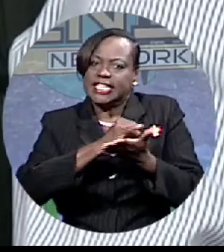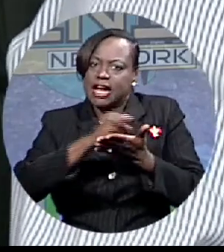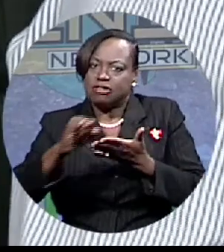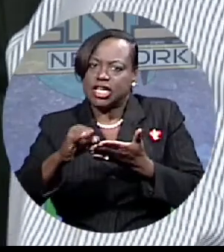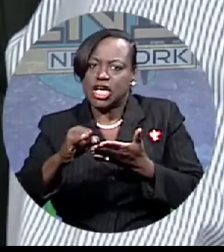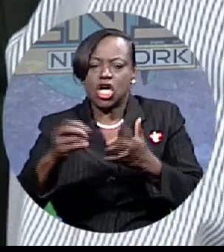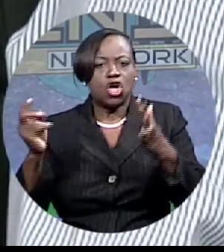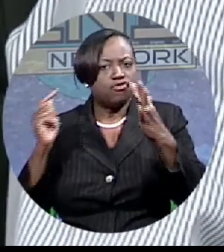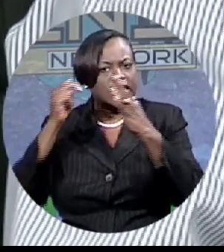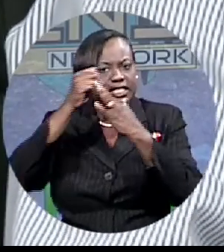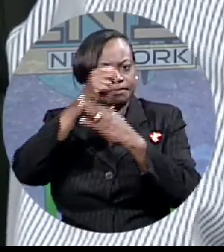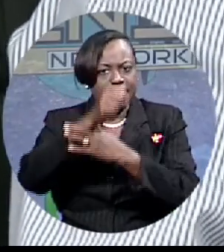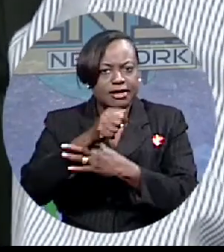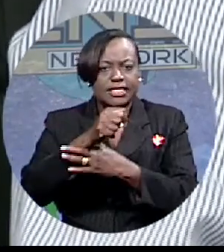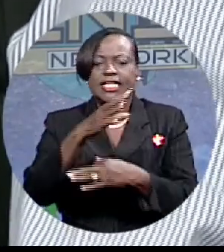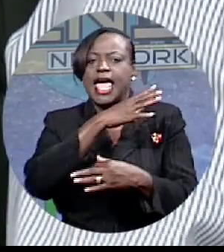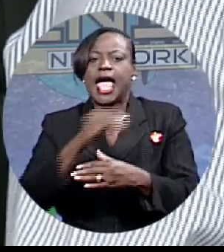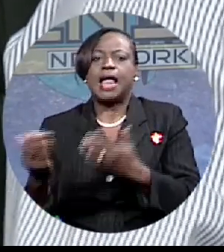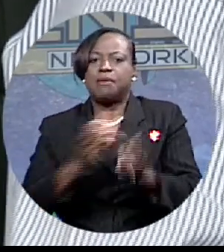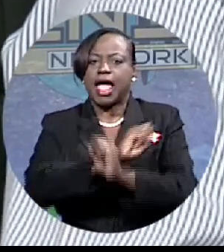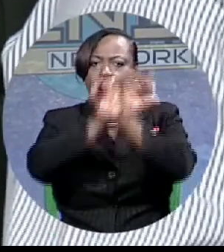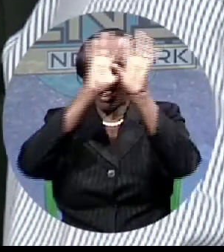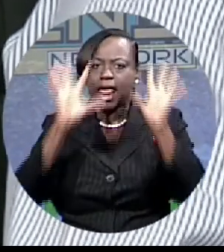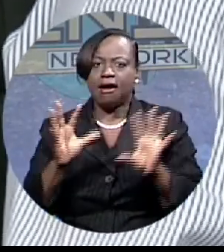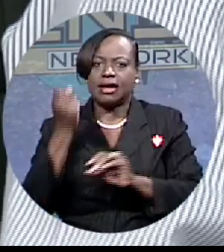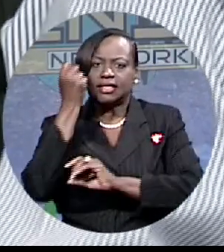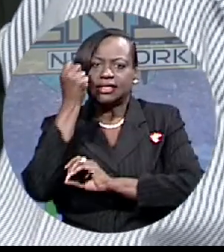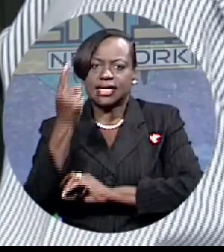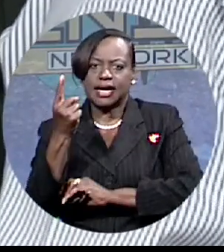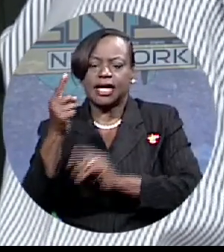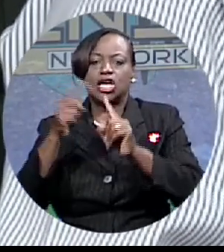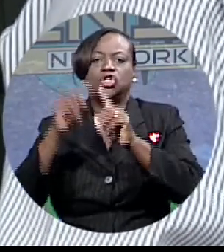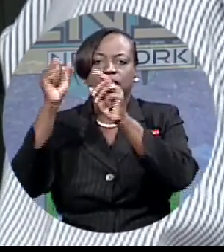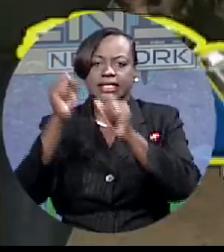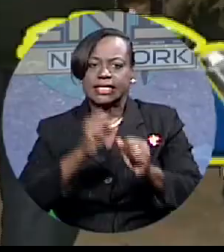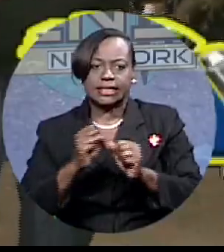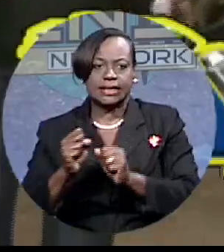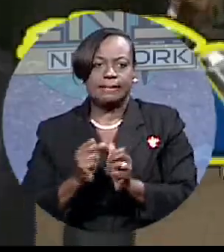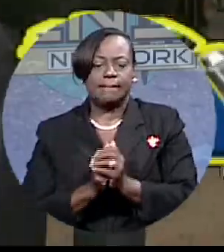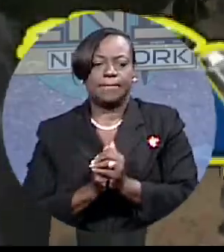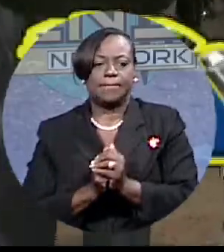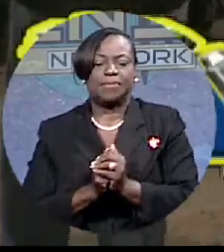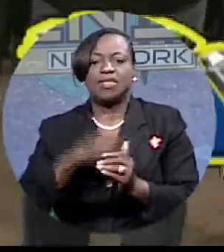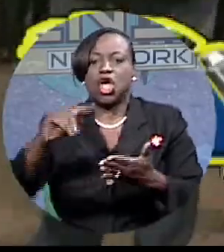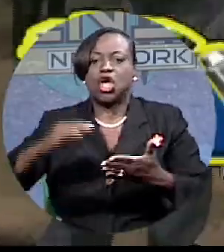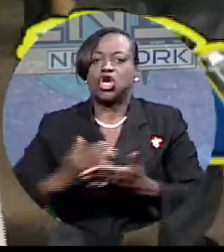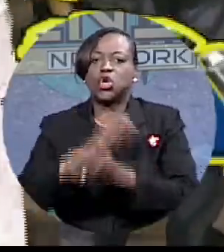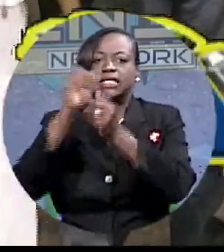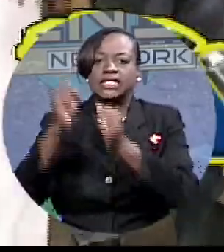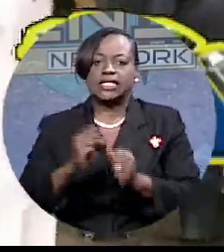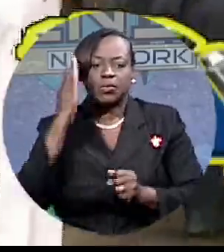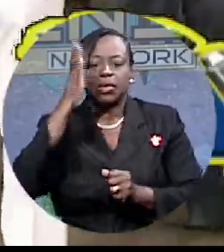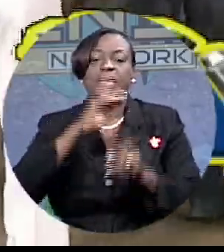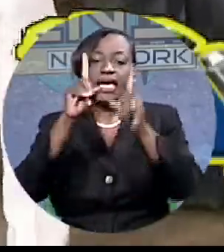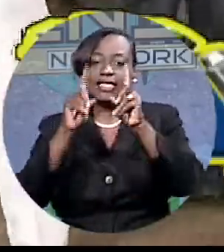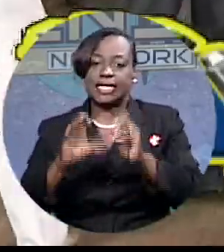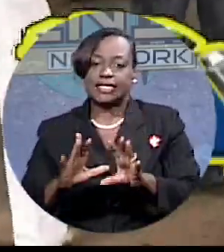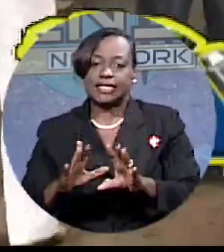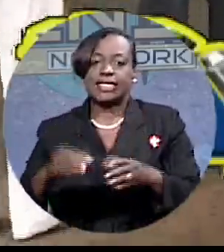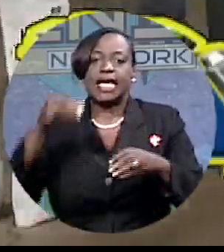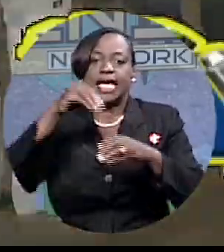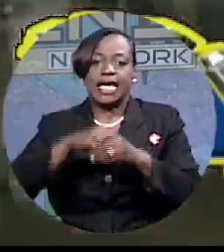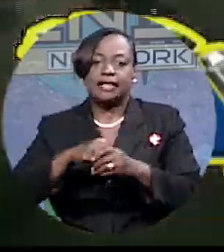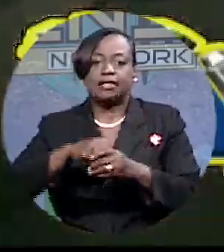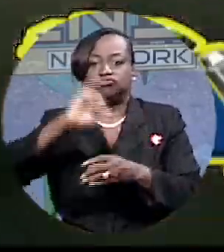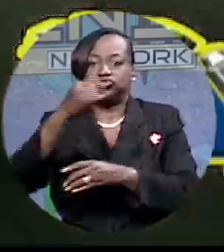bring transparency, and bring clearer understanding to a system. The new system will be tested in the upcoming Junior Junkanoo